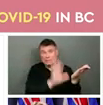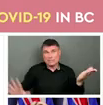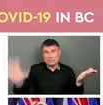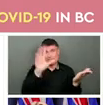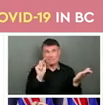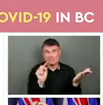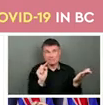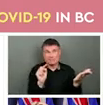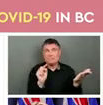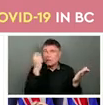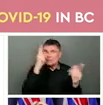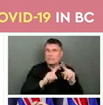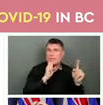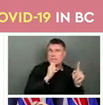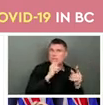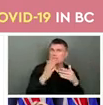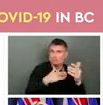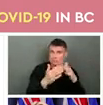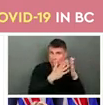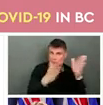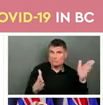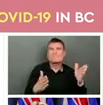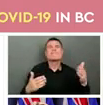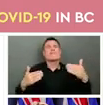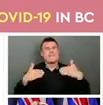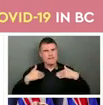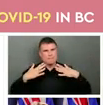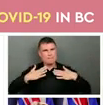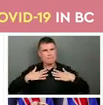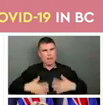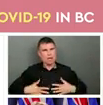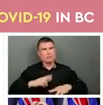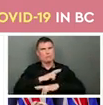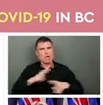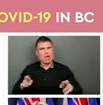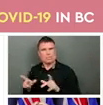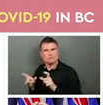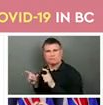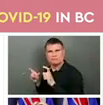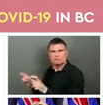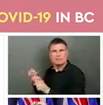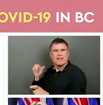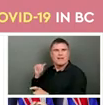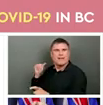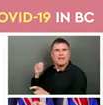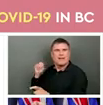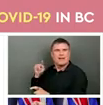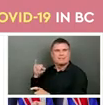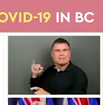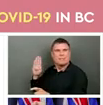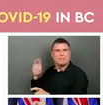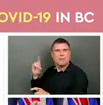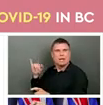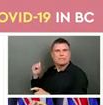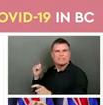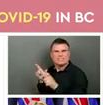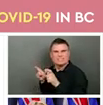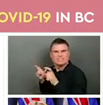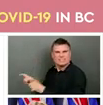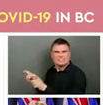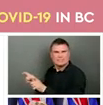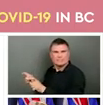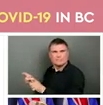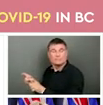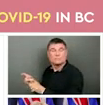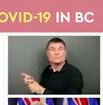age groups have antibodies to this virus. And the vast majority of them are protective through immunization. So